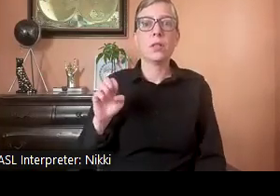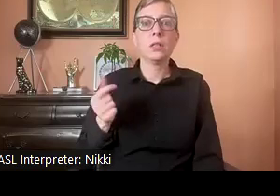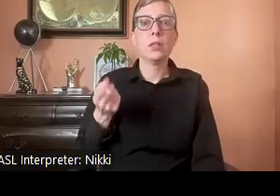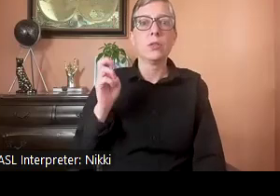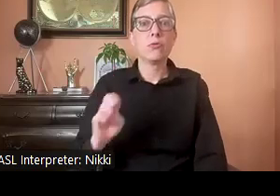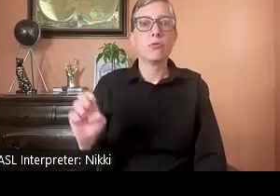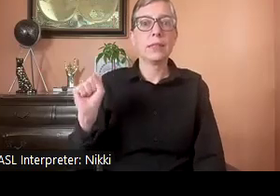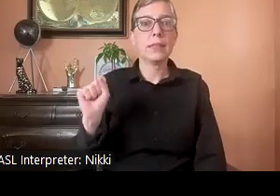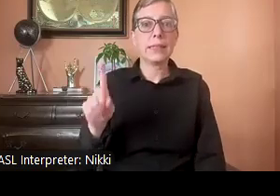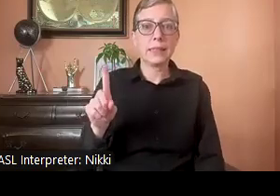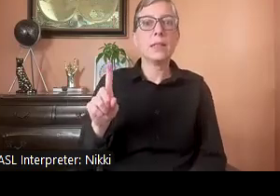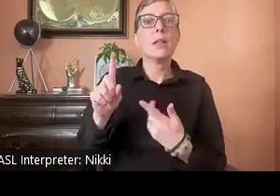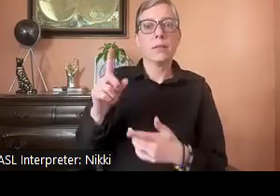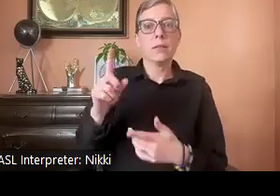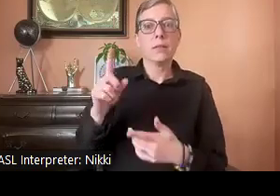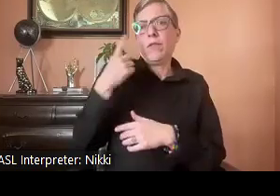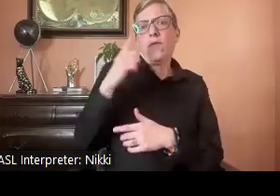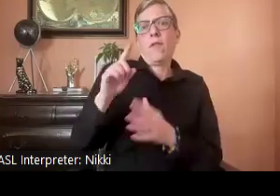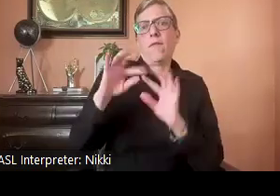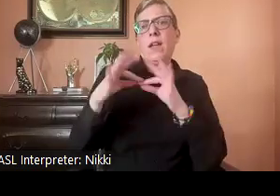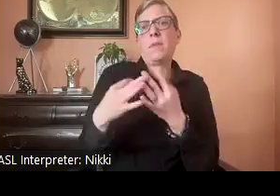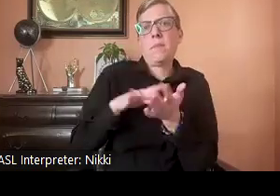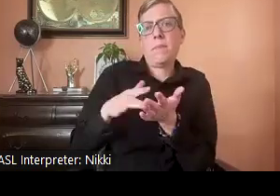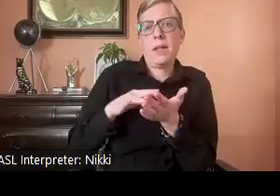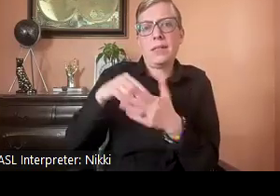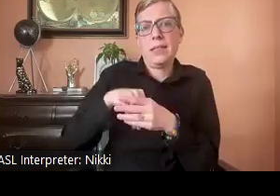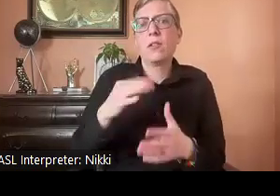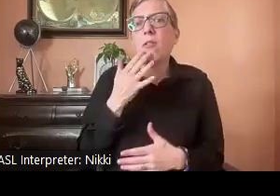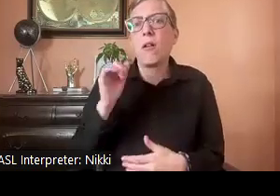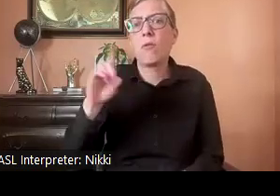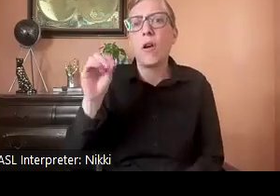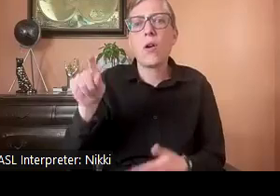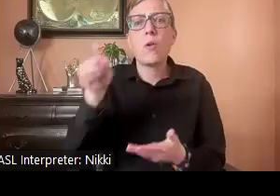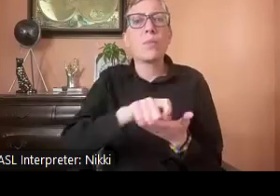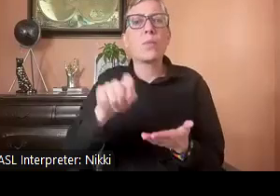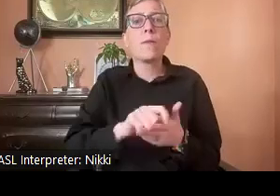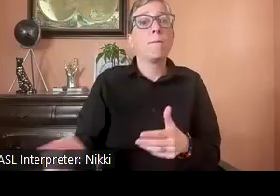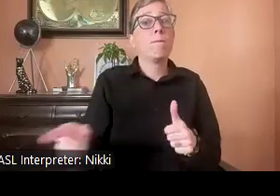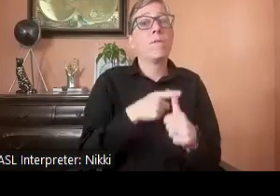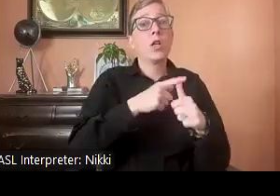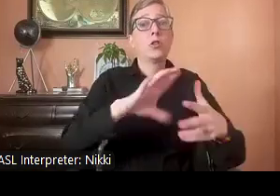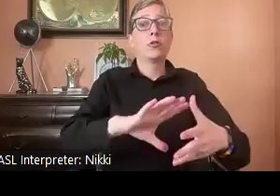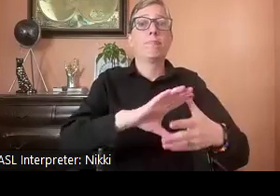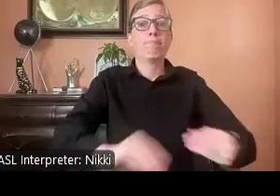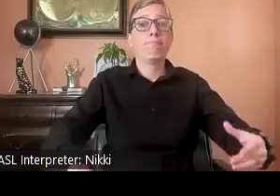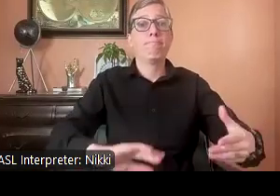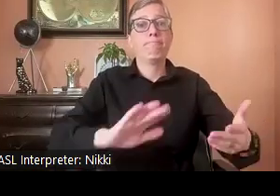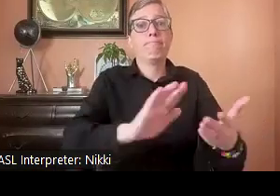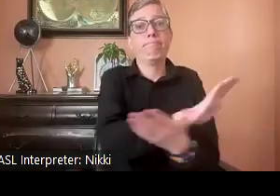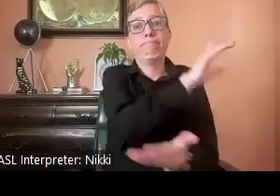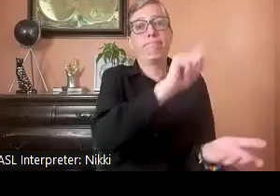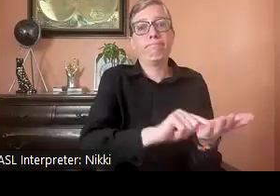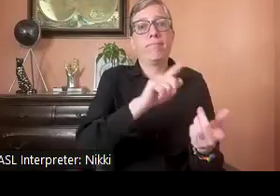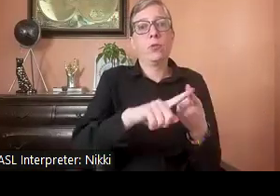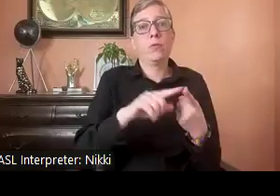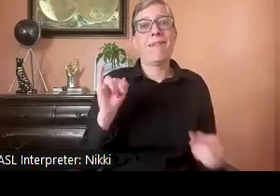IOM document on mental health and primary care. And there was a newsletter titled Working Together